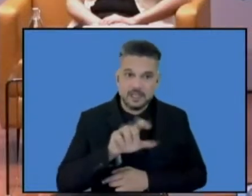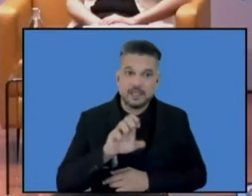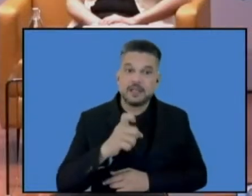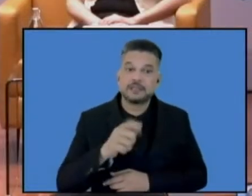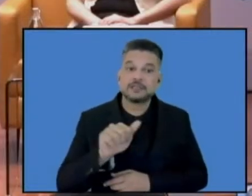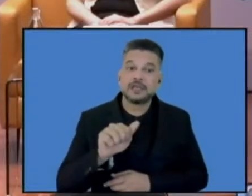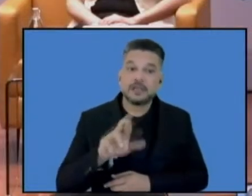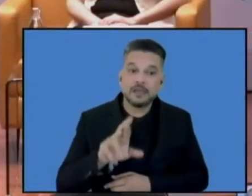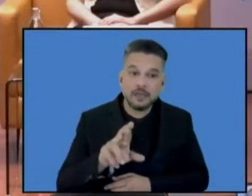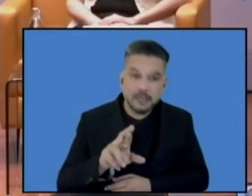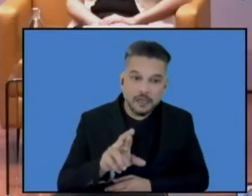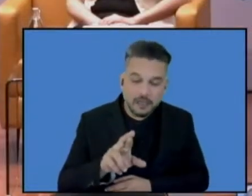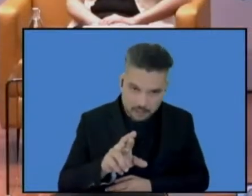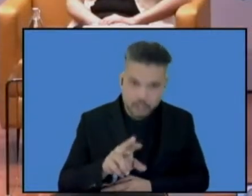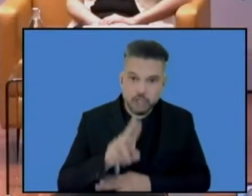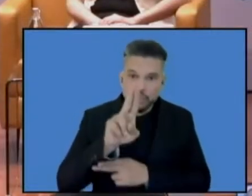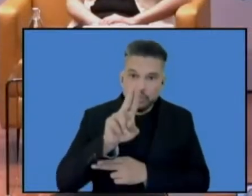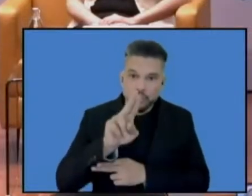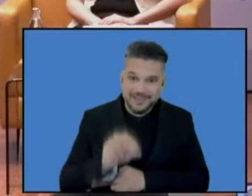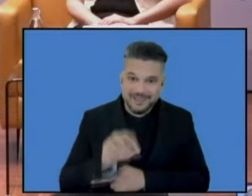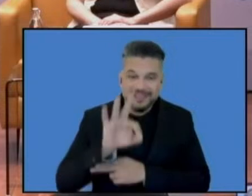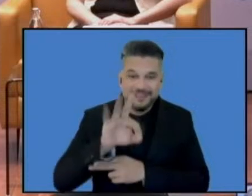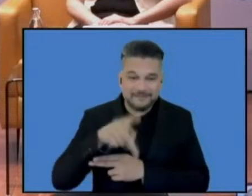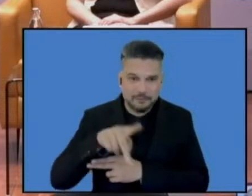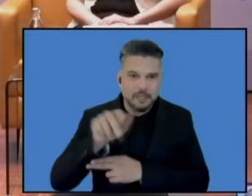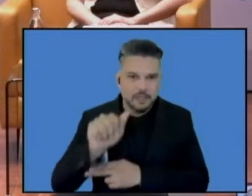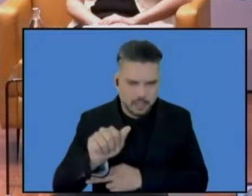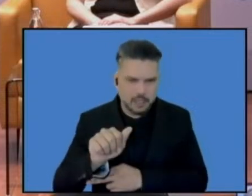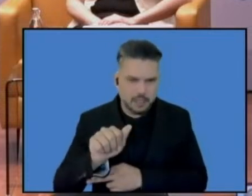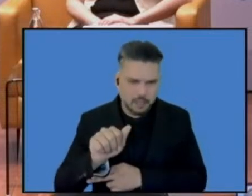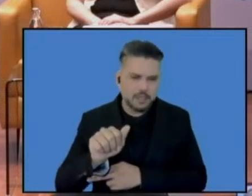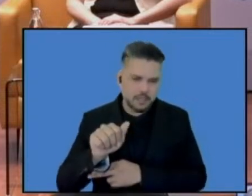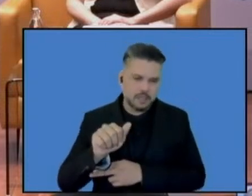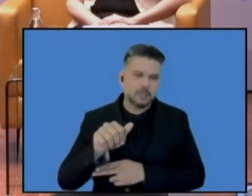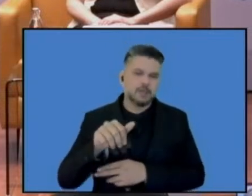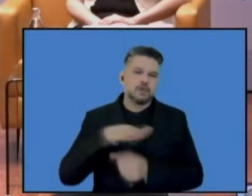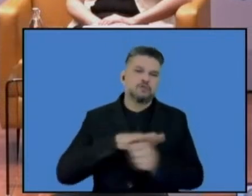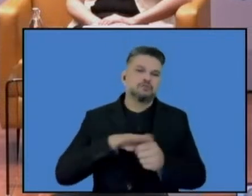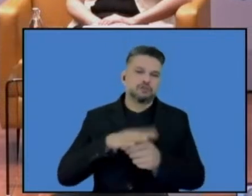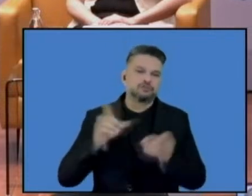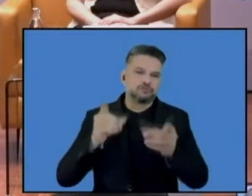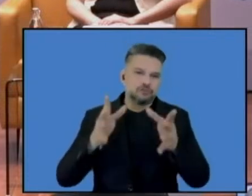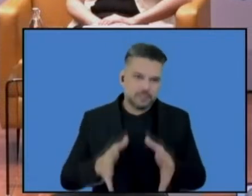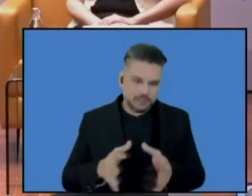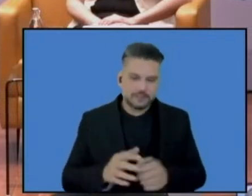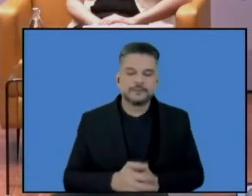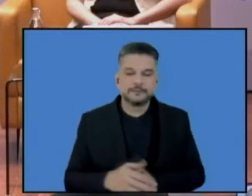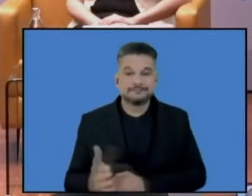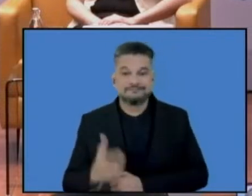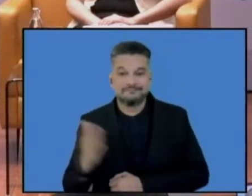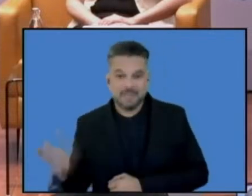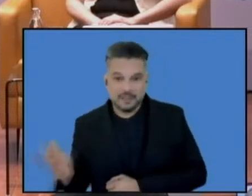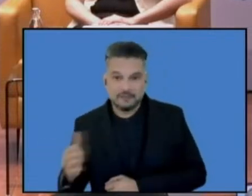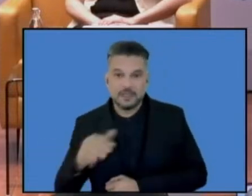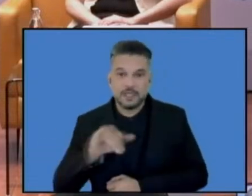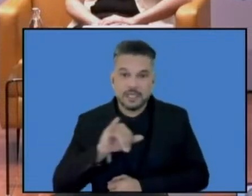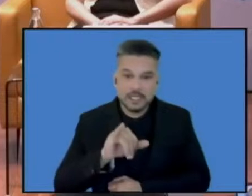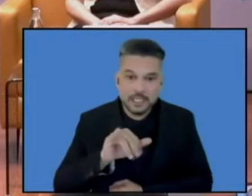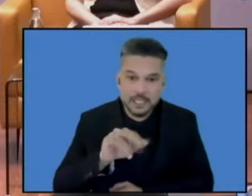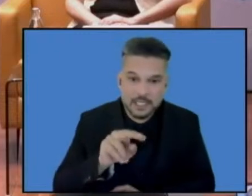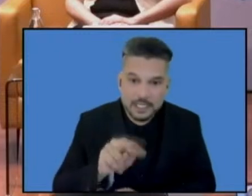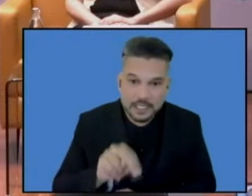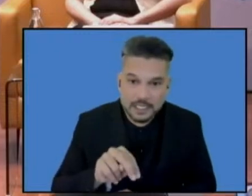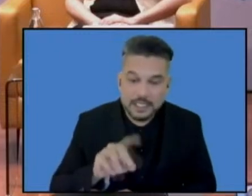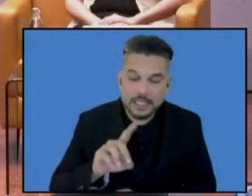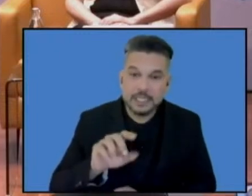of UNFPA for Asia and the Pacific. To my left, Ms. Inda Nuria Savitri, who is the Director of Human Rights